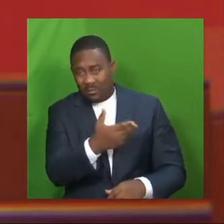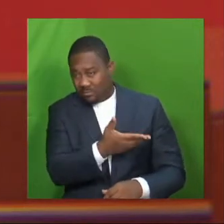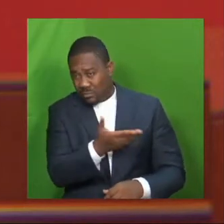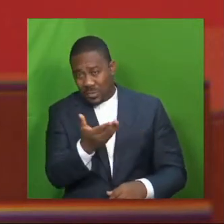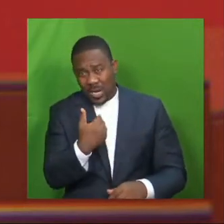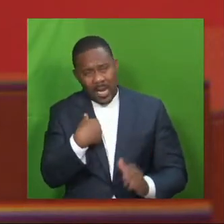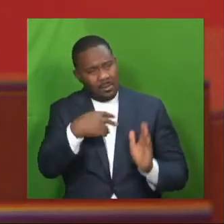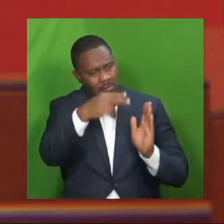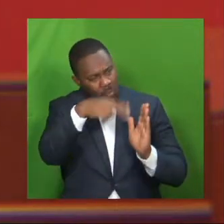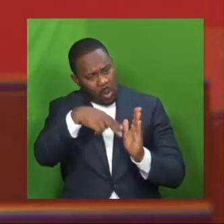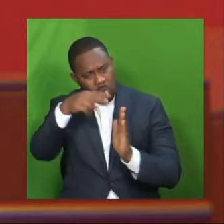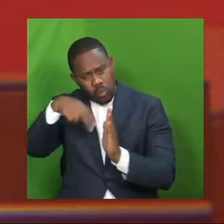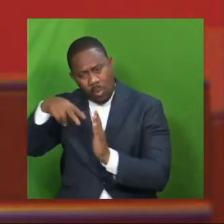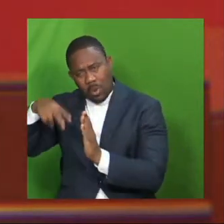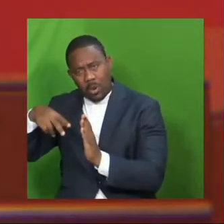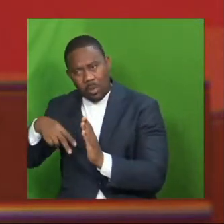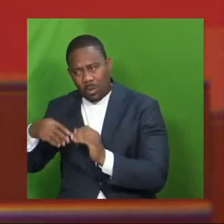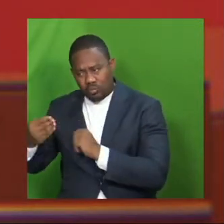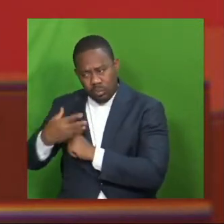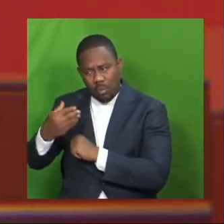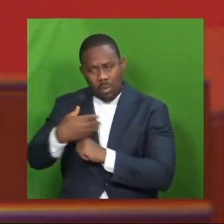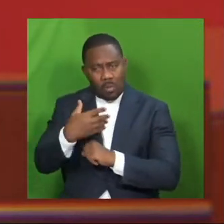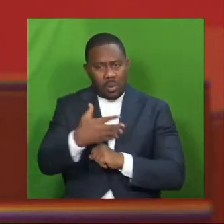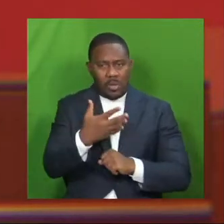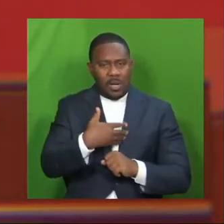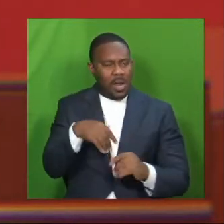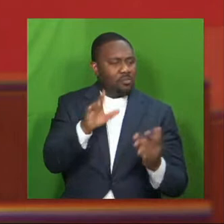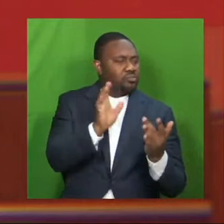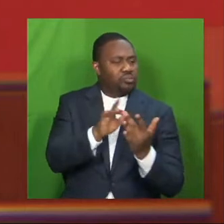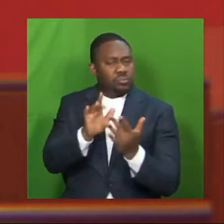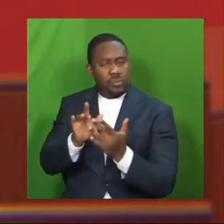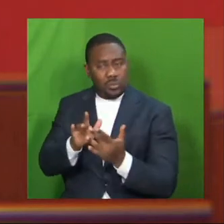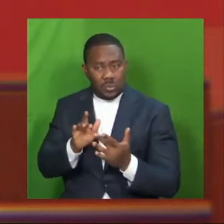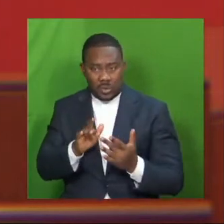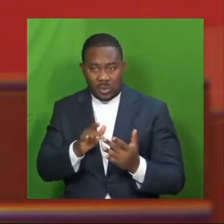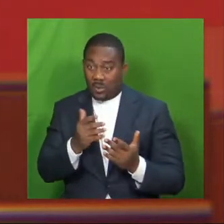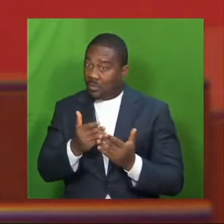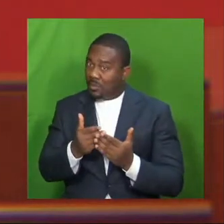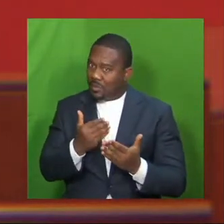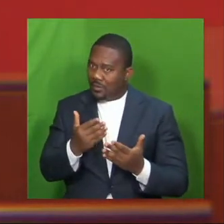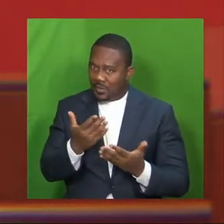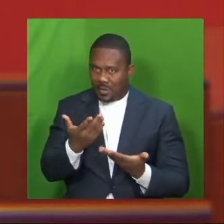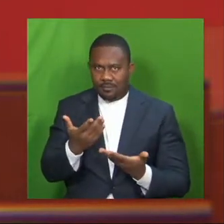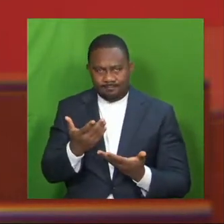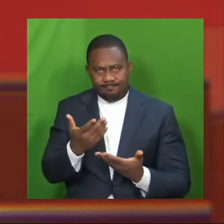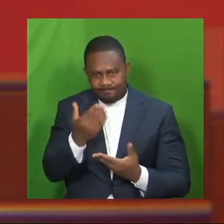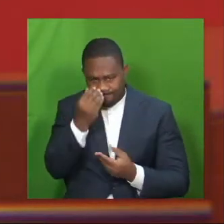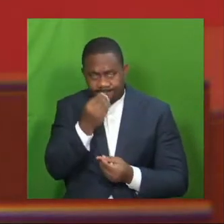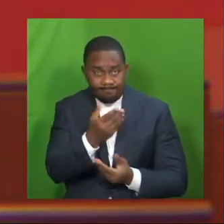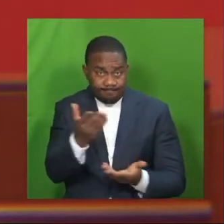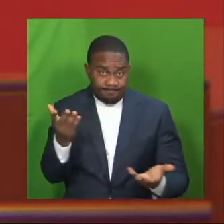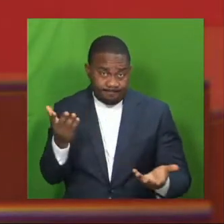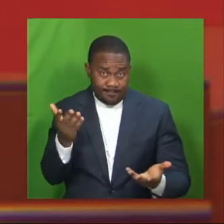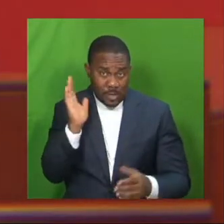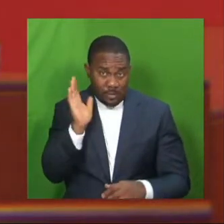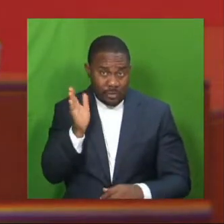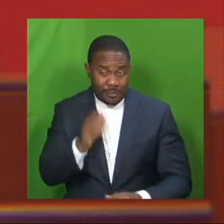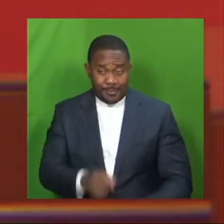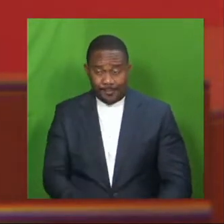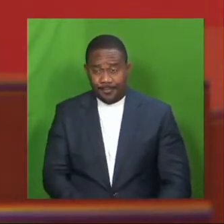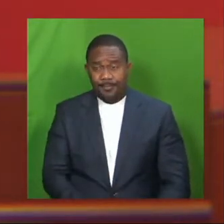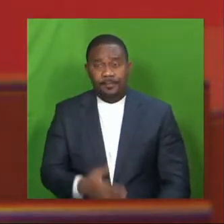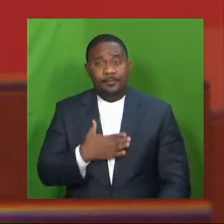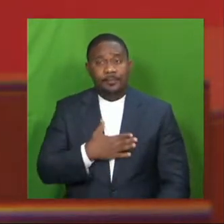them. I've been guided. I've done consultation before I came out with this statement. So